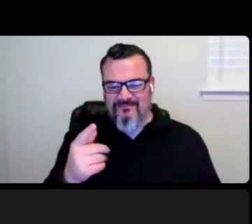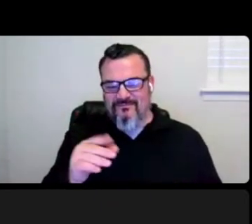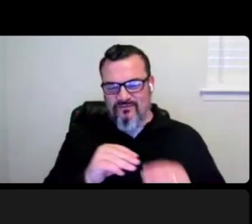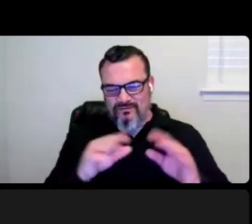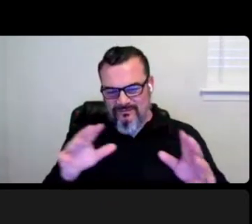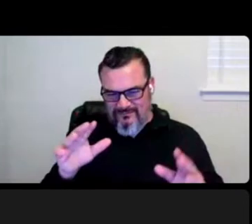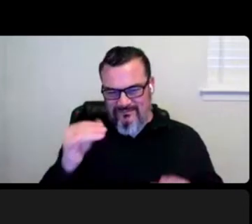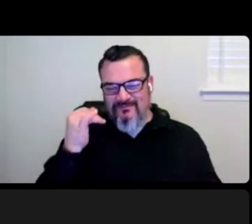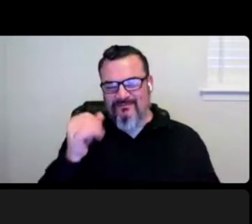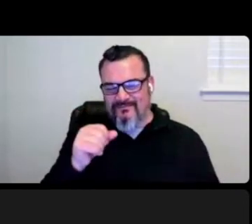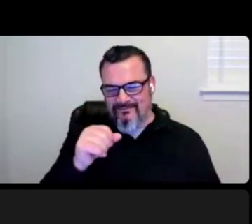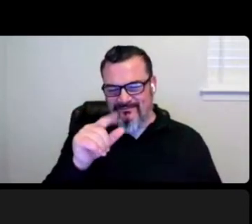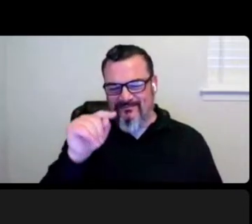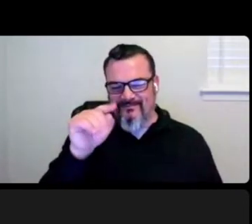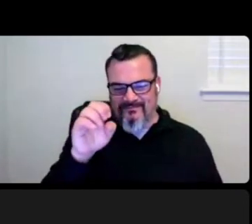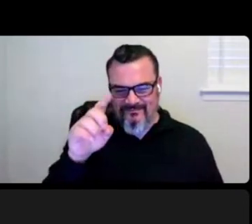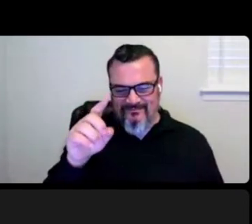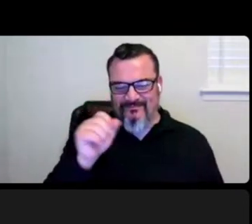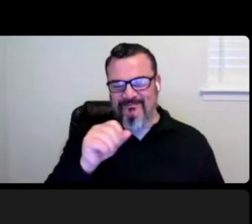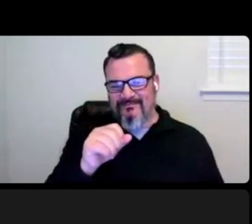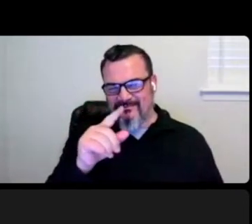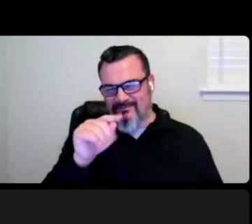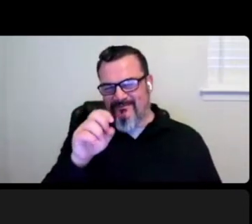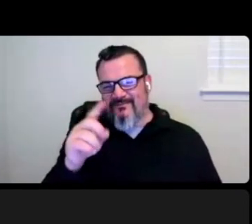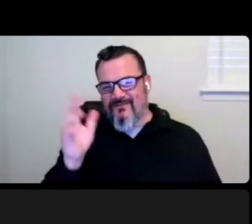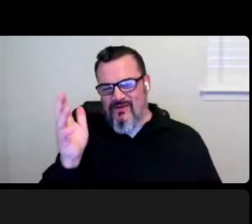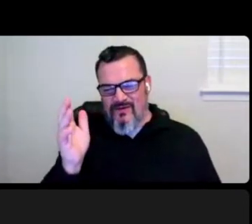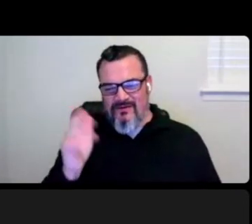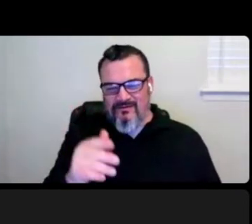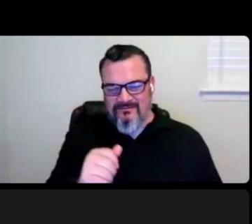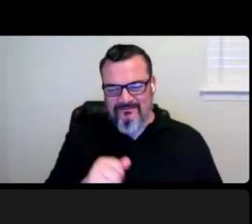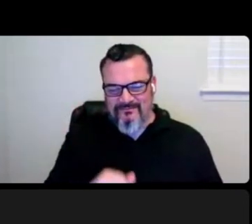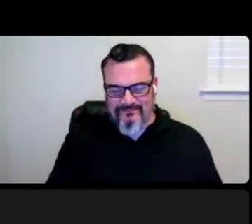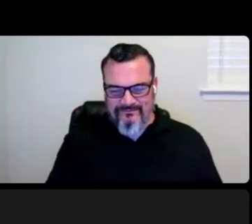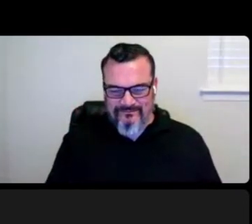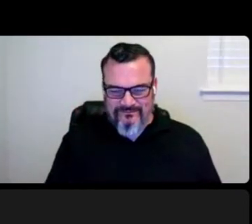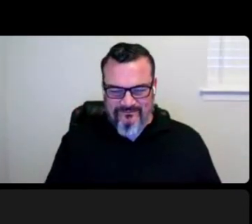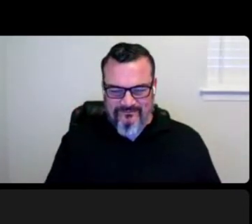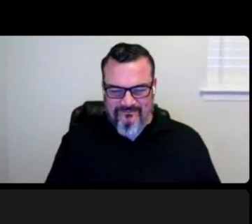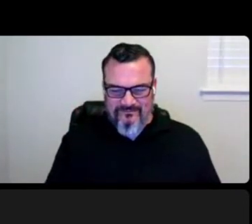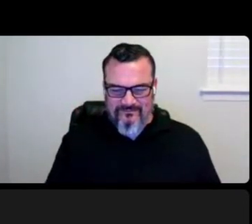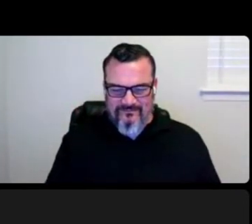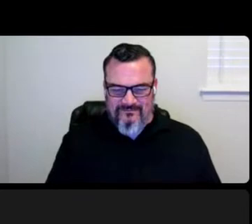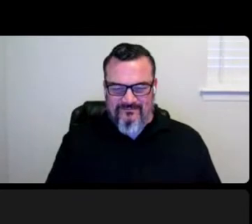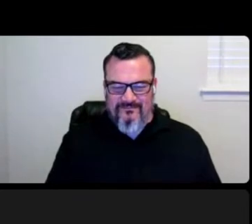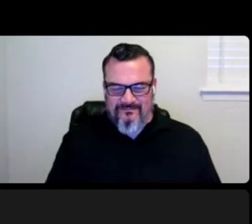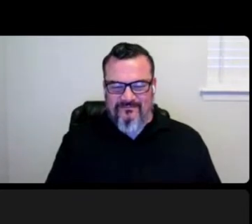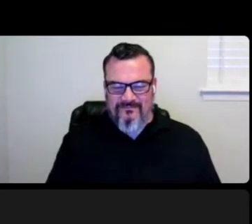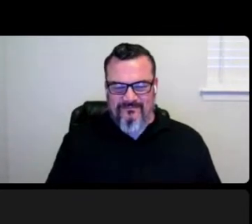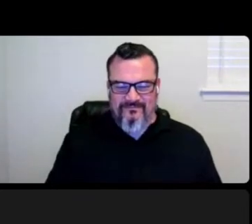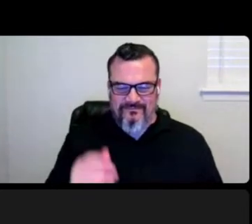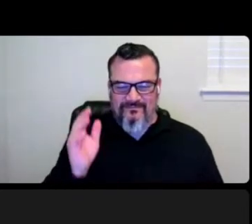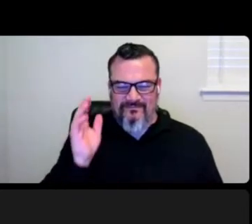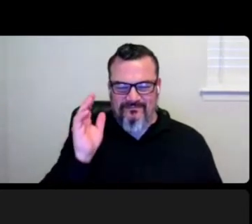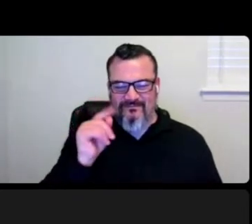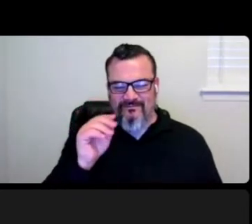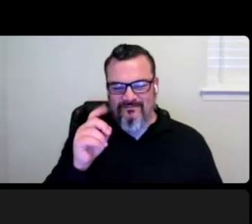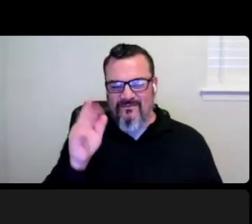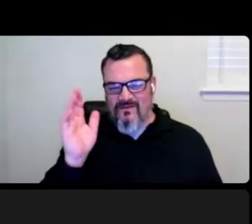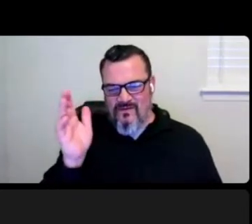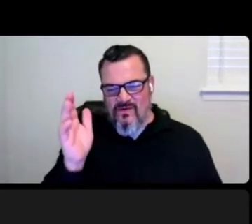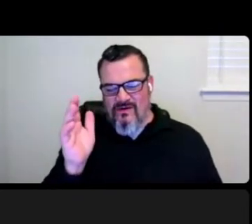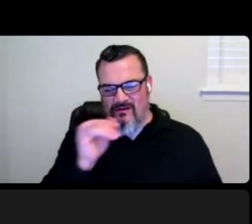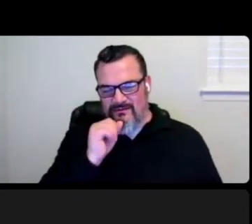ideas, TED, right? TED Talks. Yeah. TED Talks. TED Talks